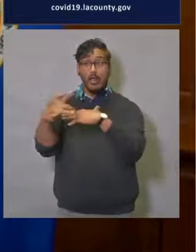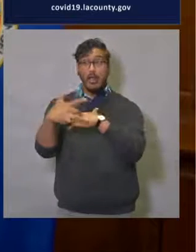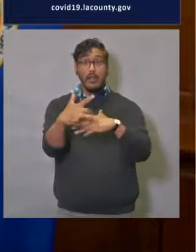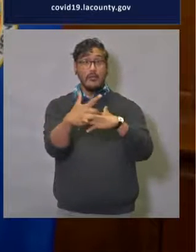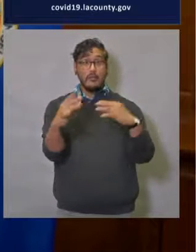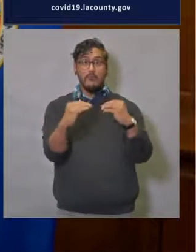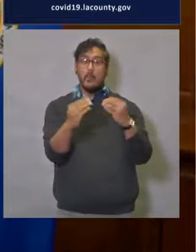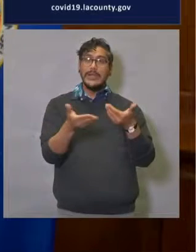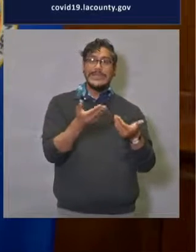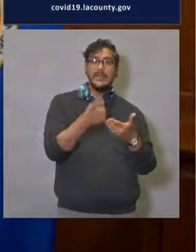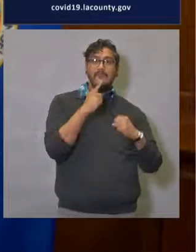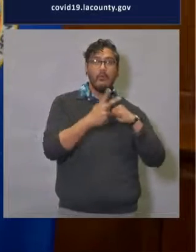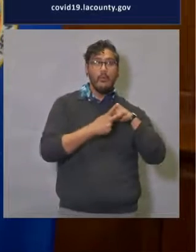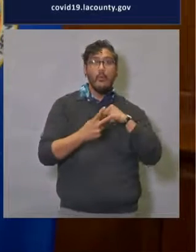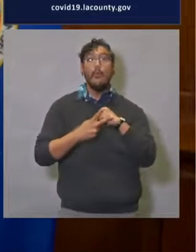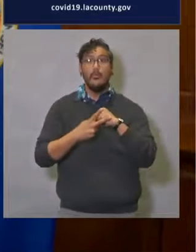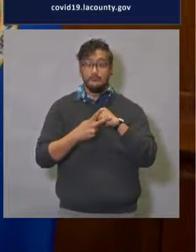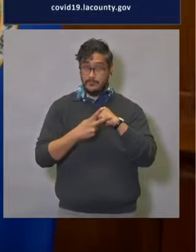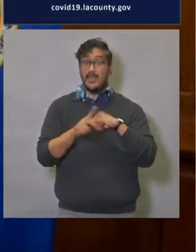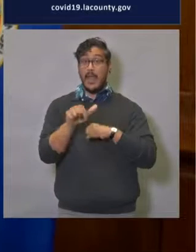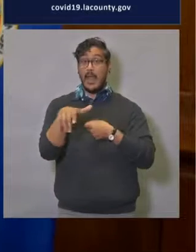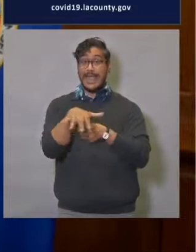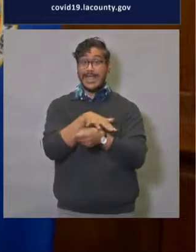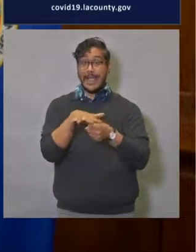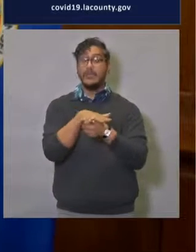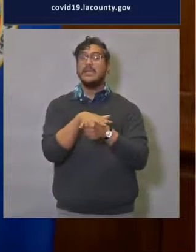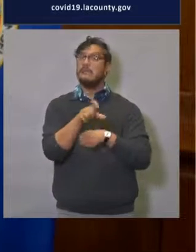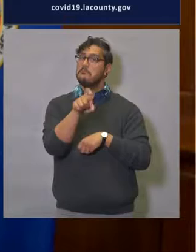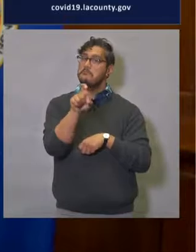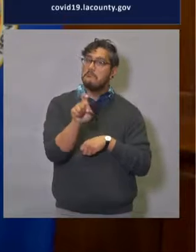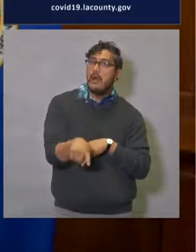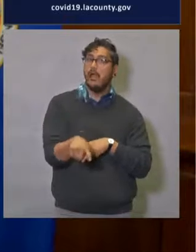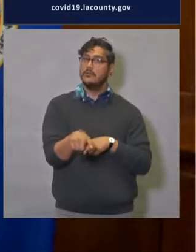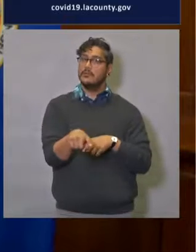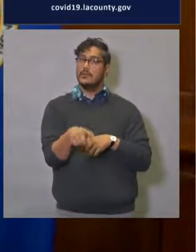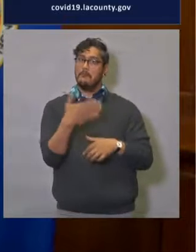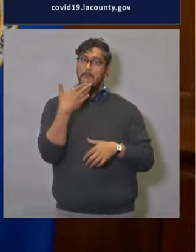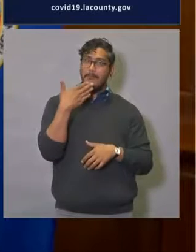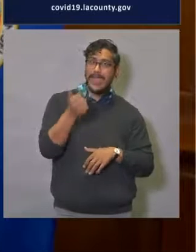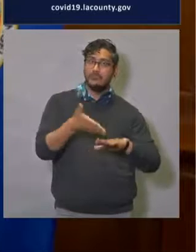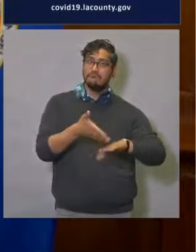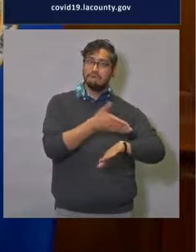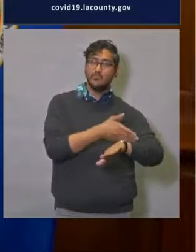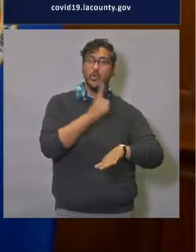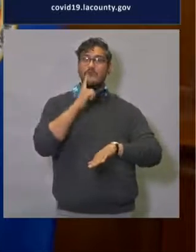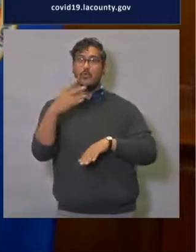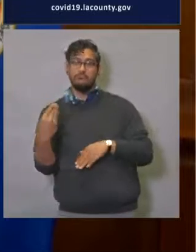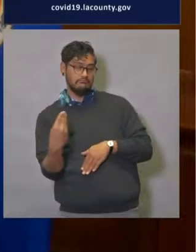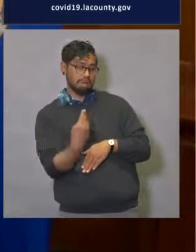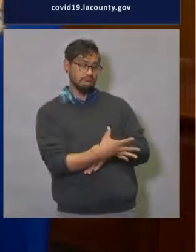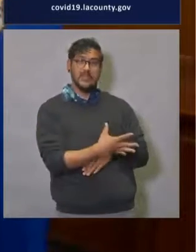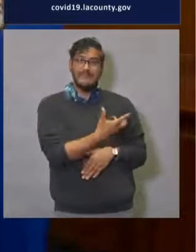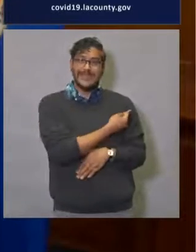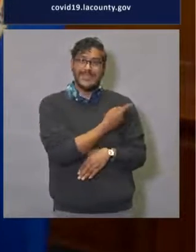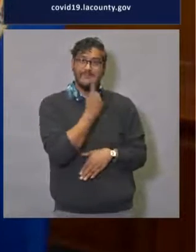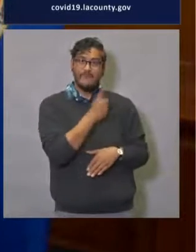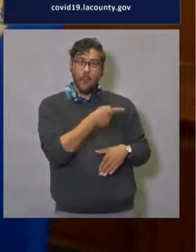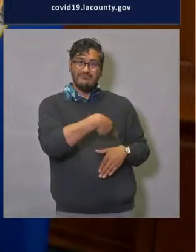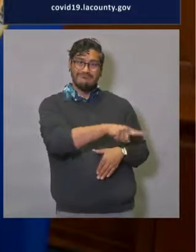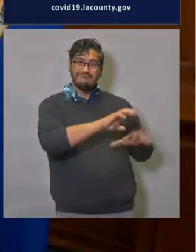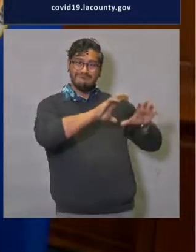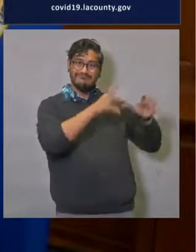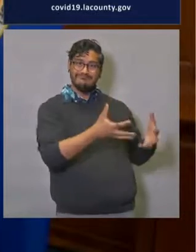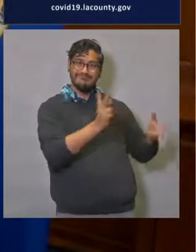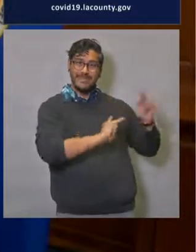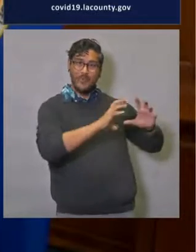store and administer, Los Angeles County must find a way to bring the COVID-19 vaccines directly to this population